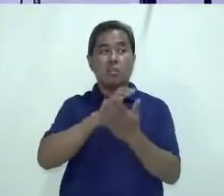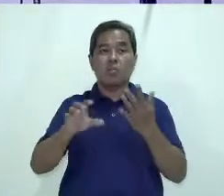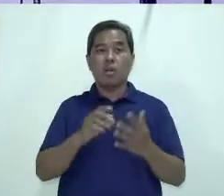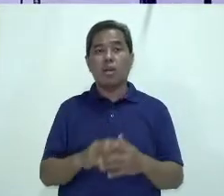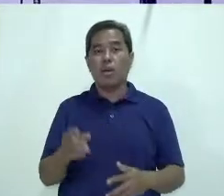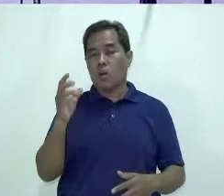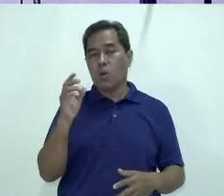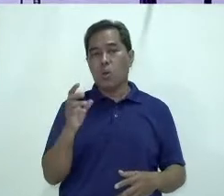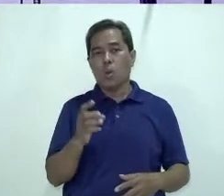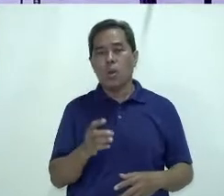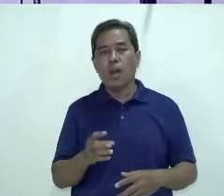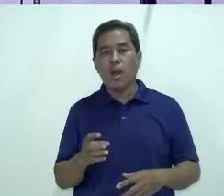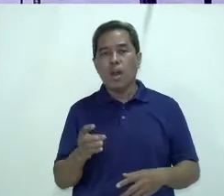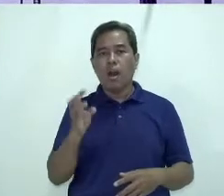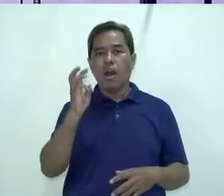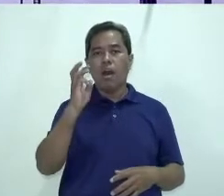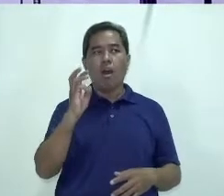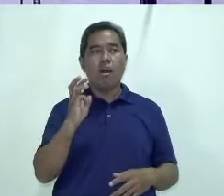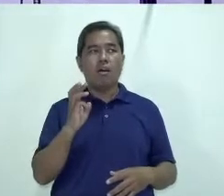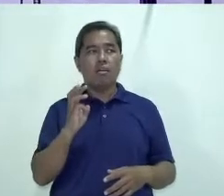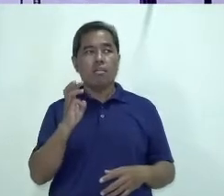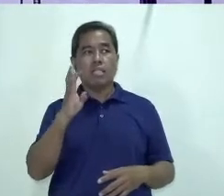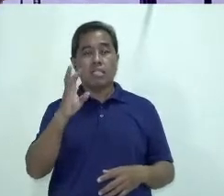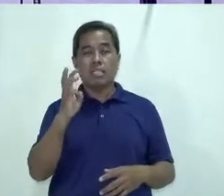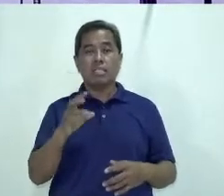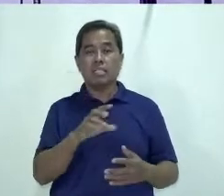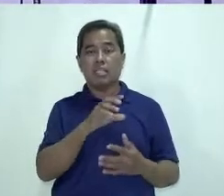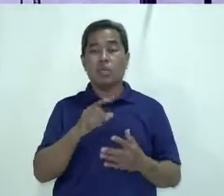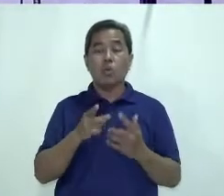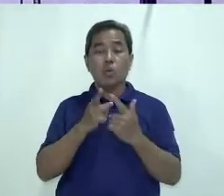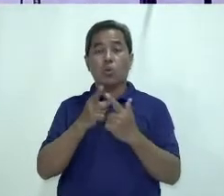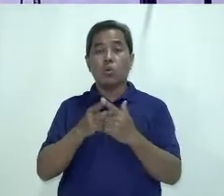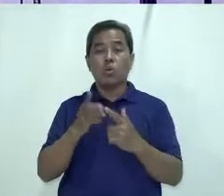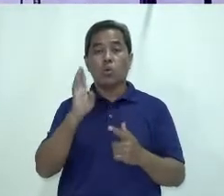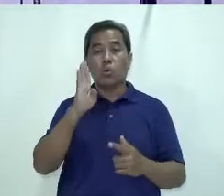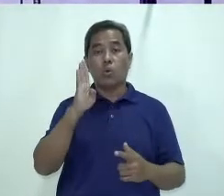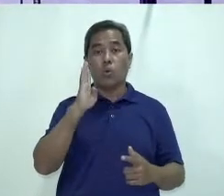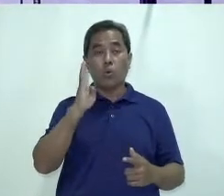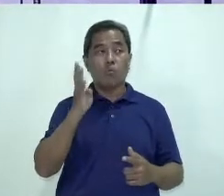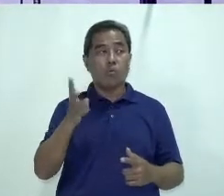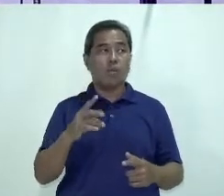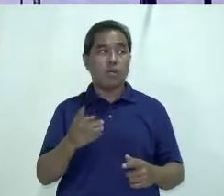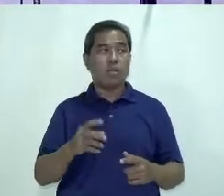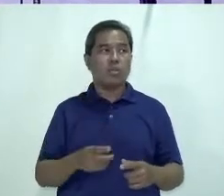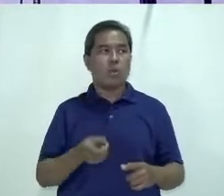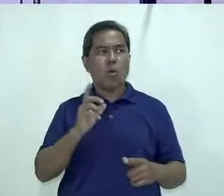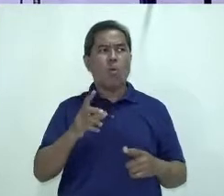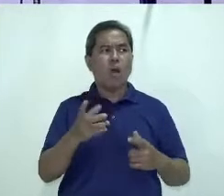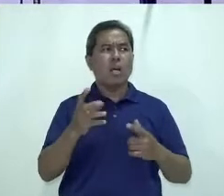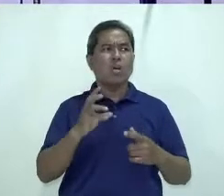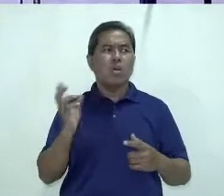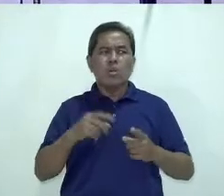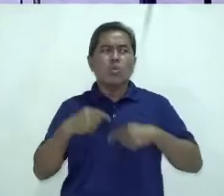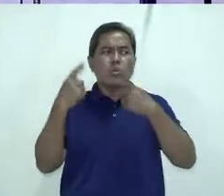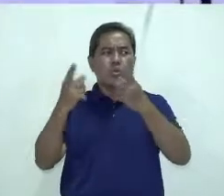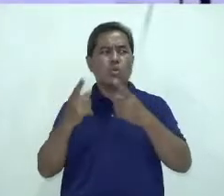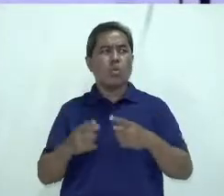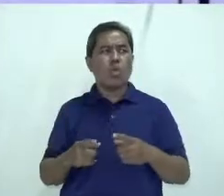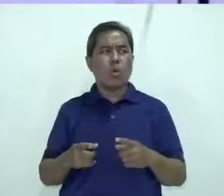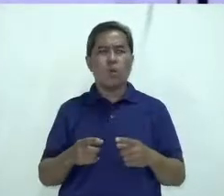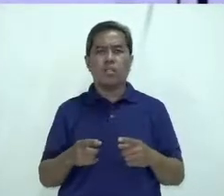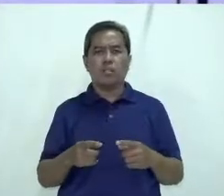Luke writes, "Once when we were going to the place of prayer," Paul and Silas speaking here, "we were met by a